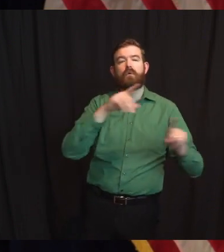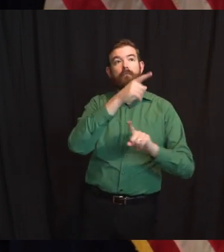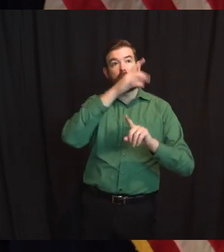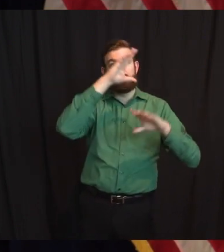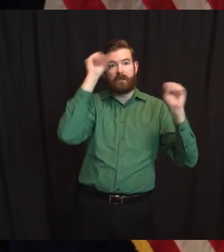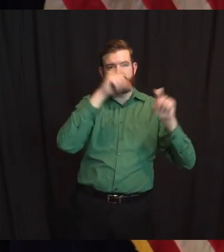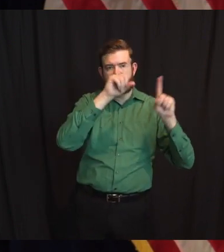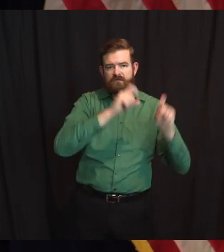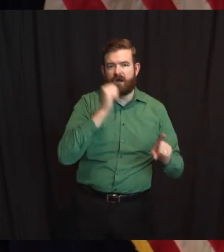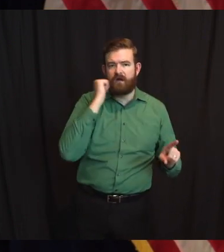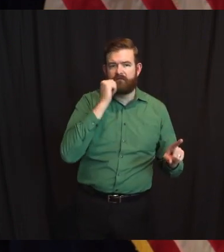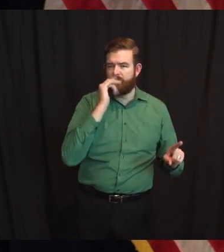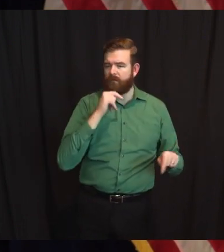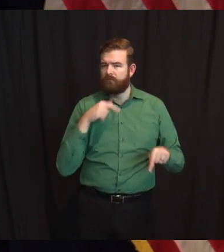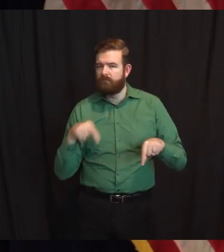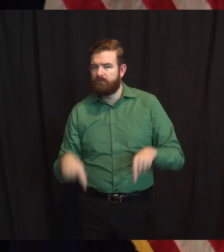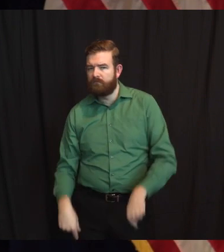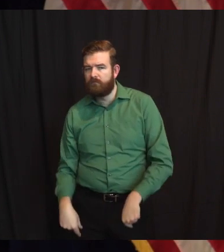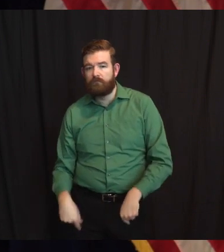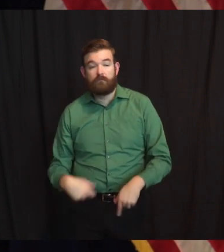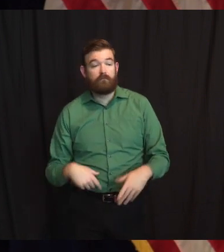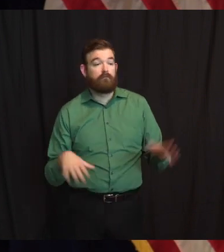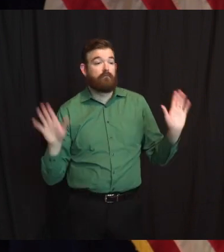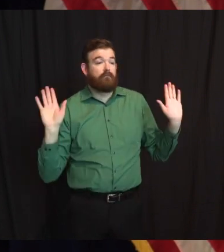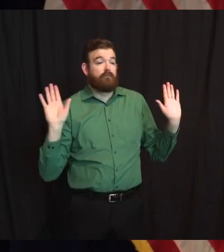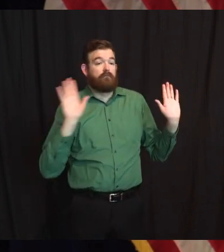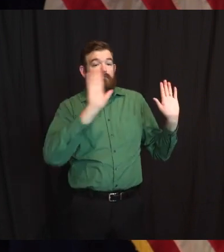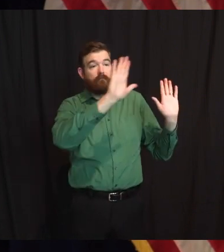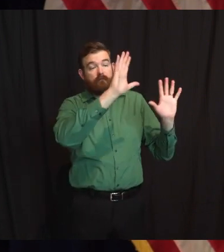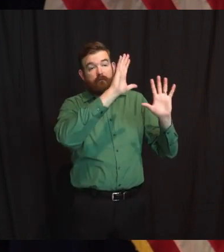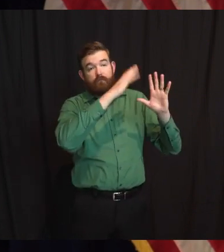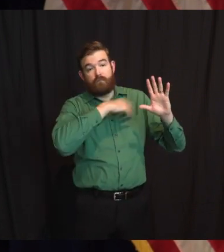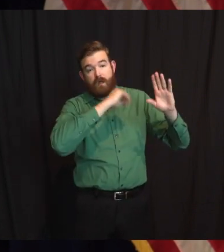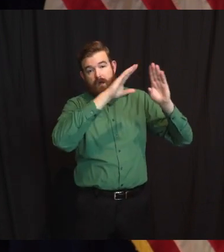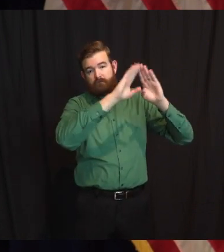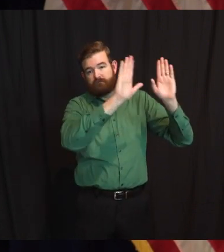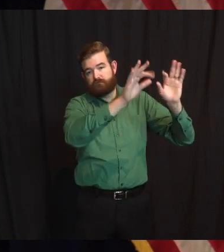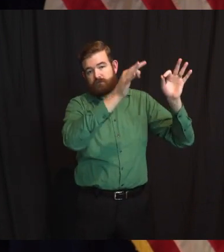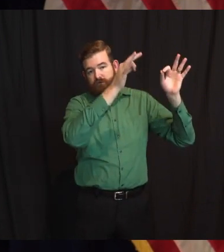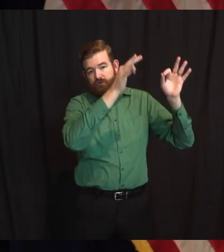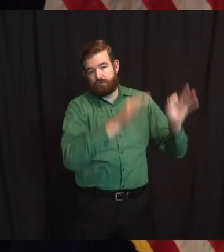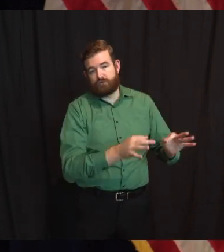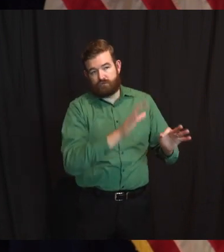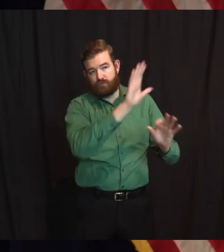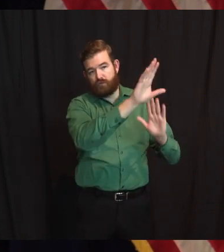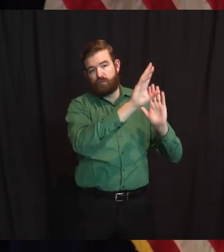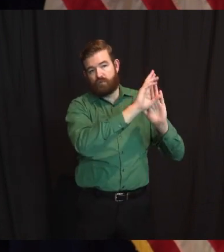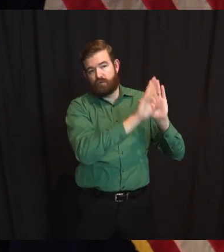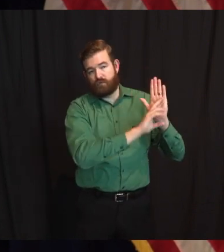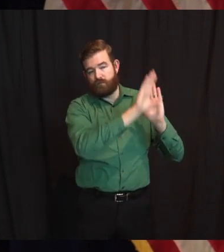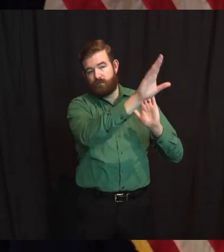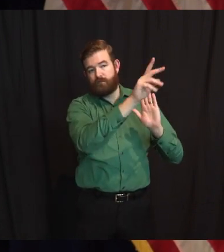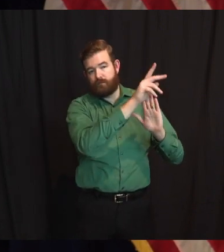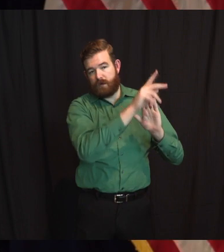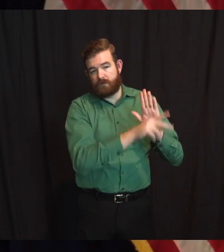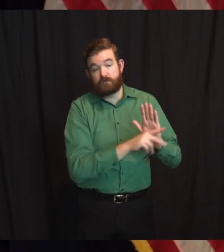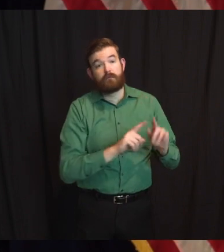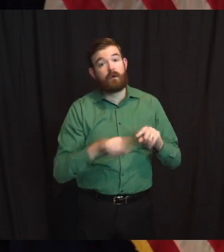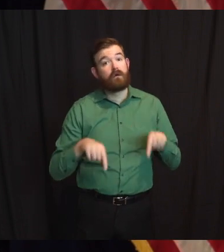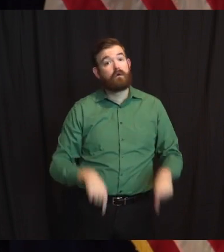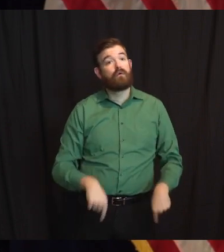can't speak for the president or the White House. We've rolled out what is a pretty